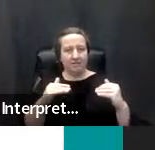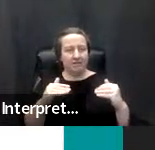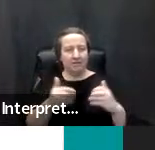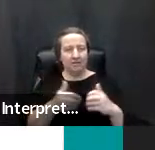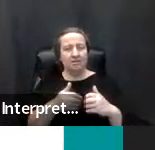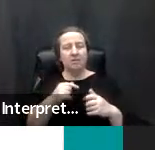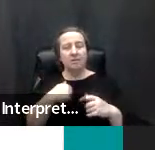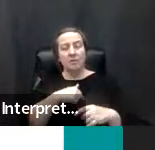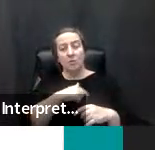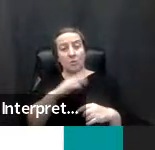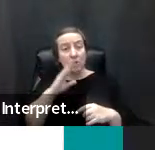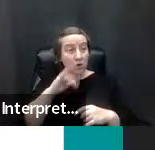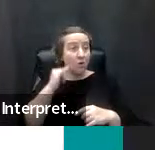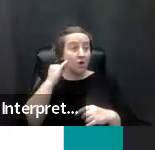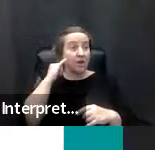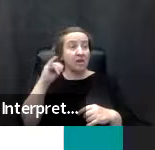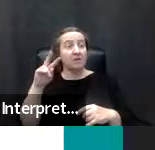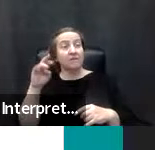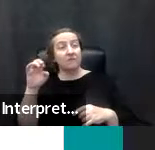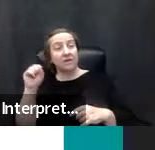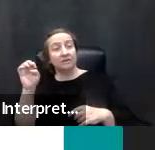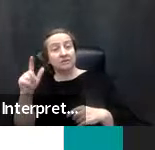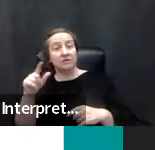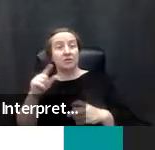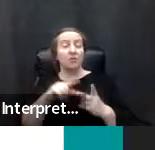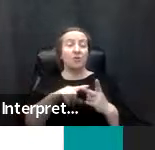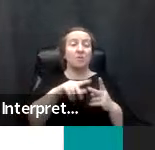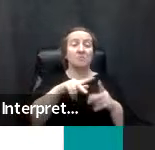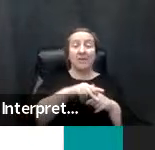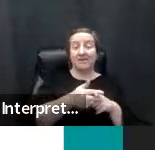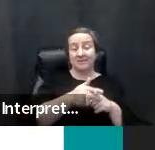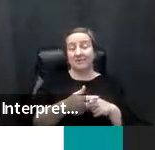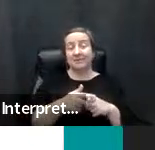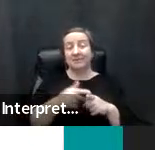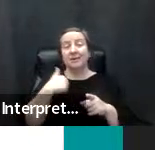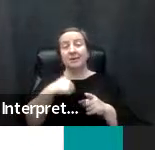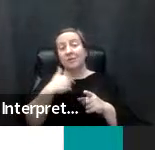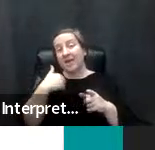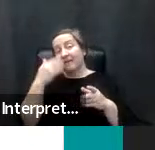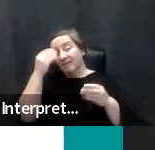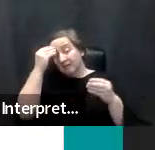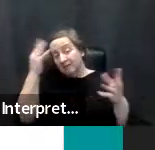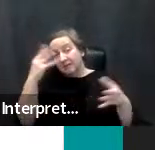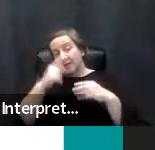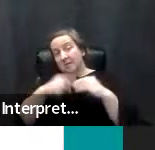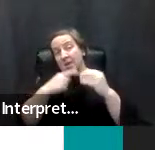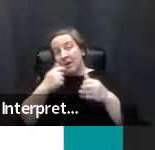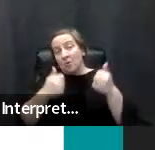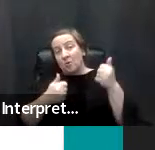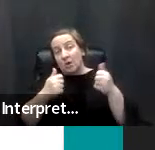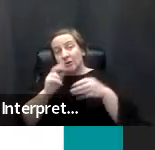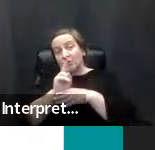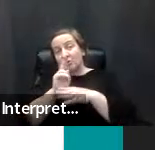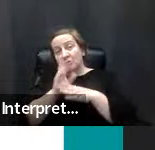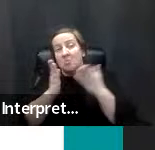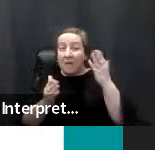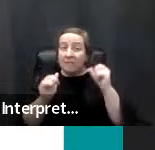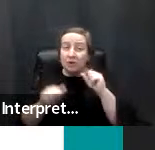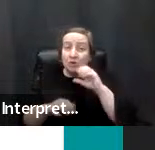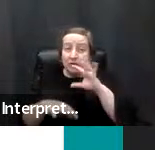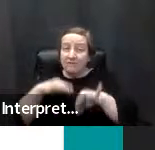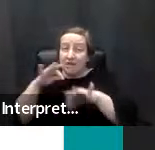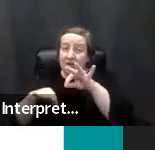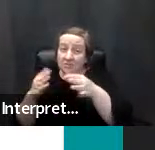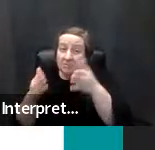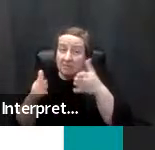it's vessel versus maintenance. Right. I think we have information on which users. We probably could cross-reference that,